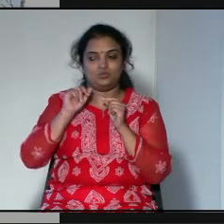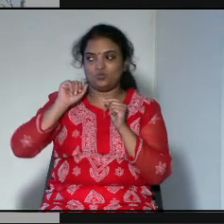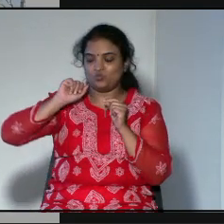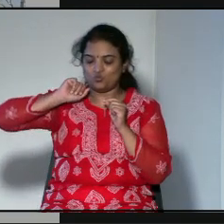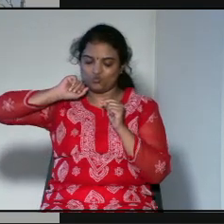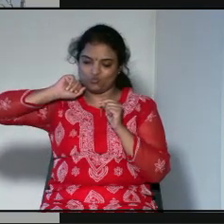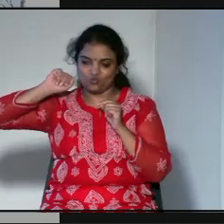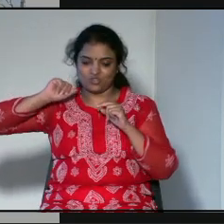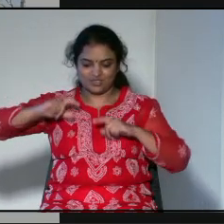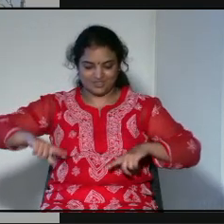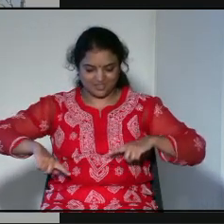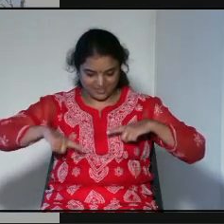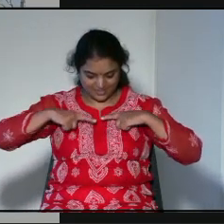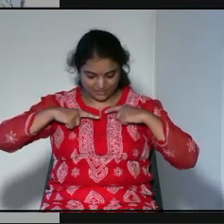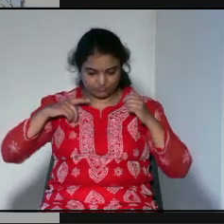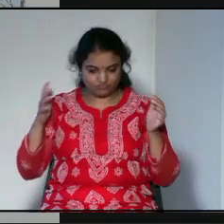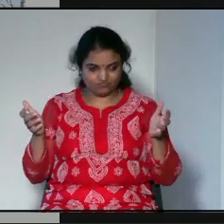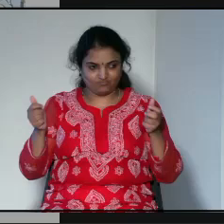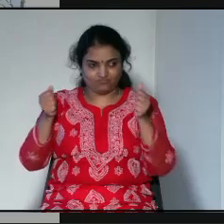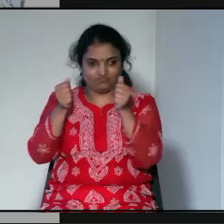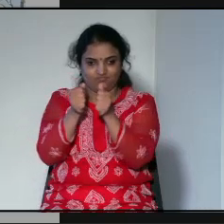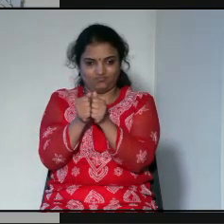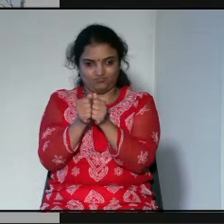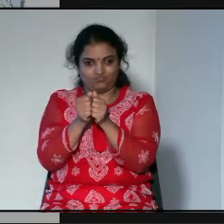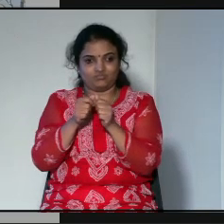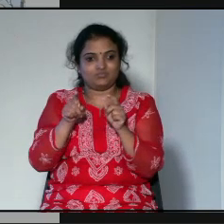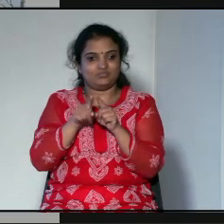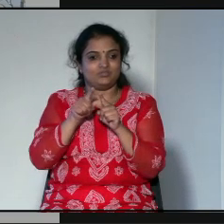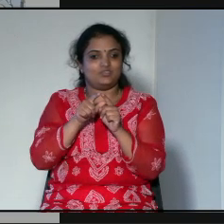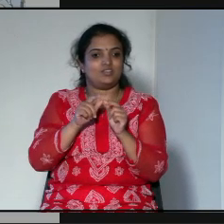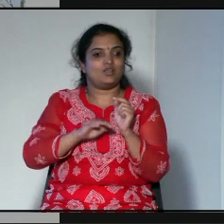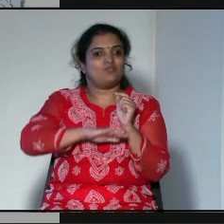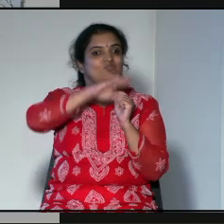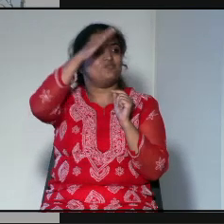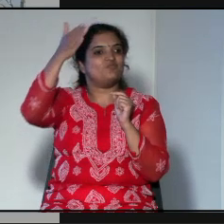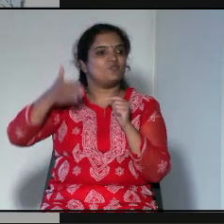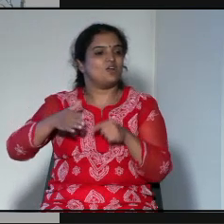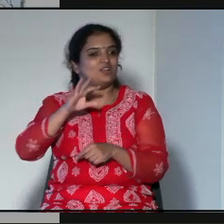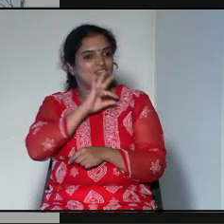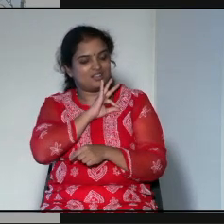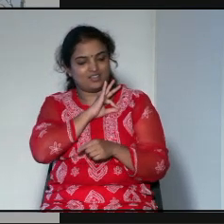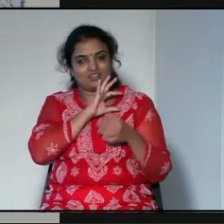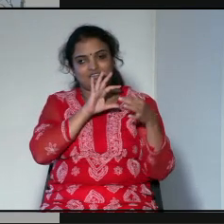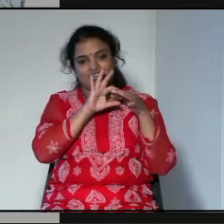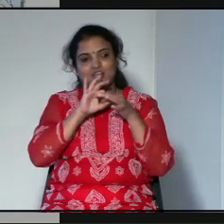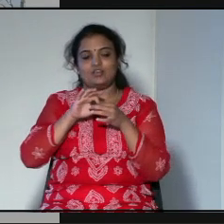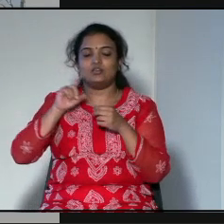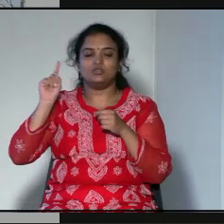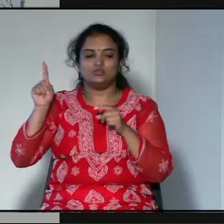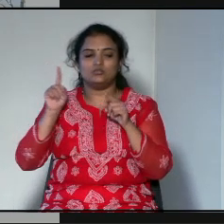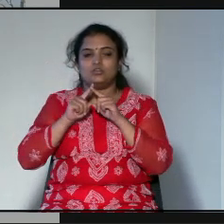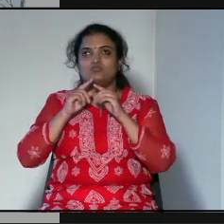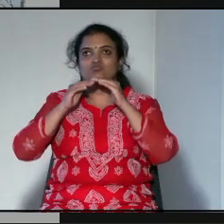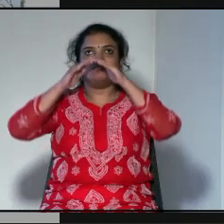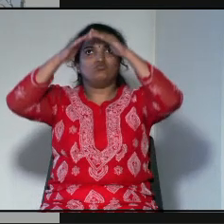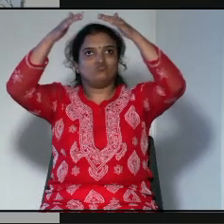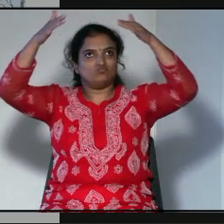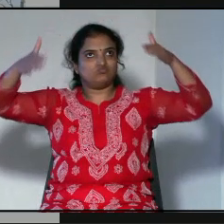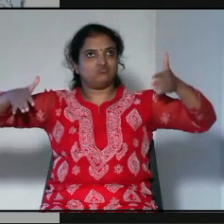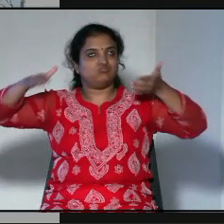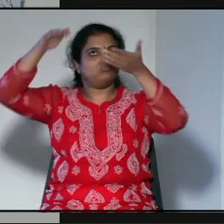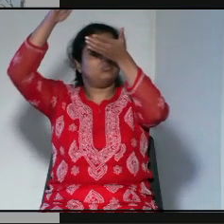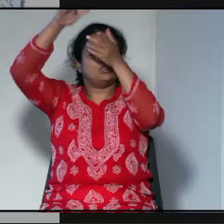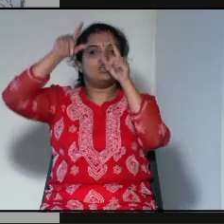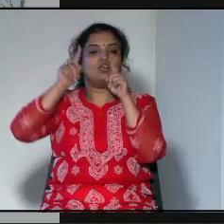life, journeying with him to the mountains she loves so much, securing his permanent home high on a hilltop of the Badam Tam